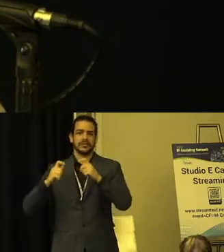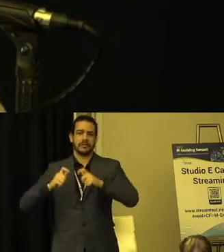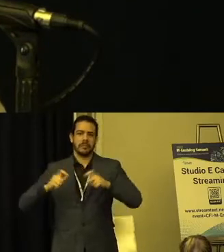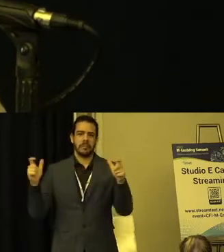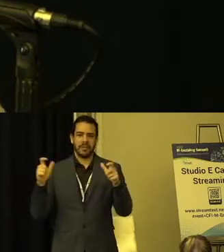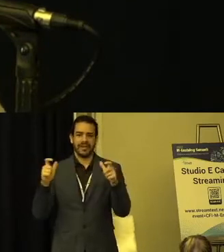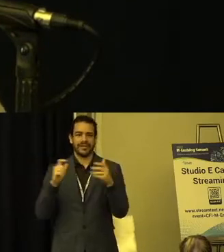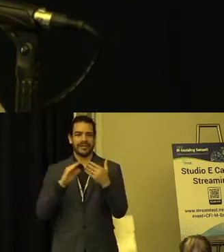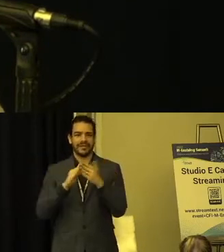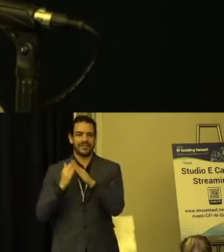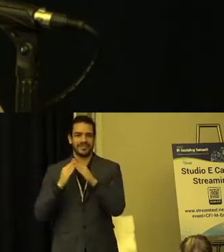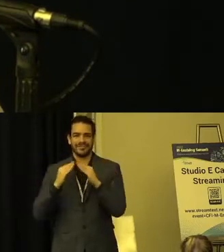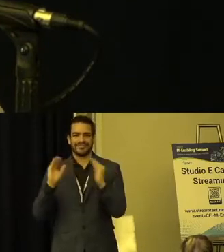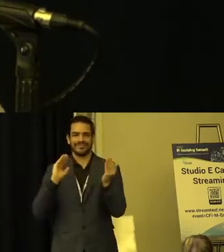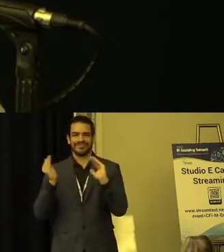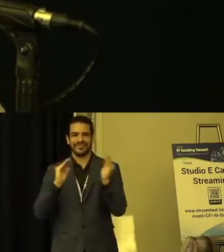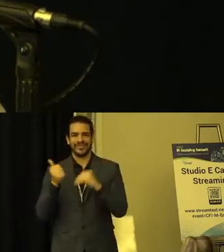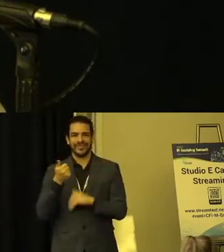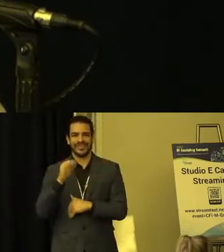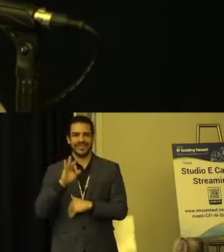in 1997, or,